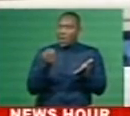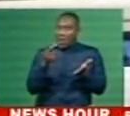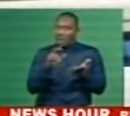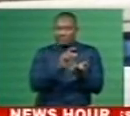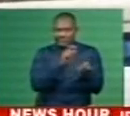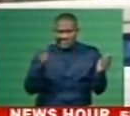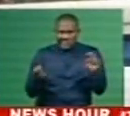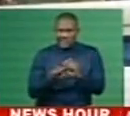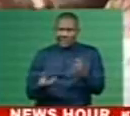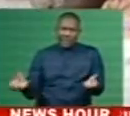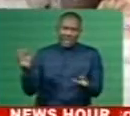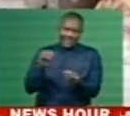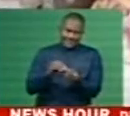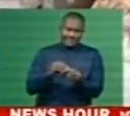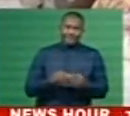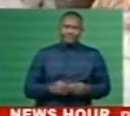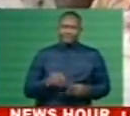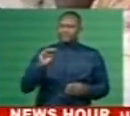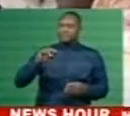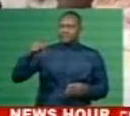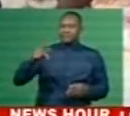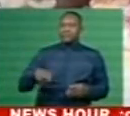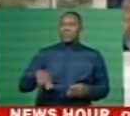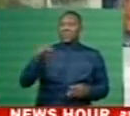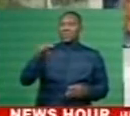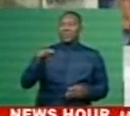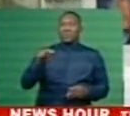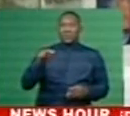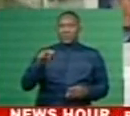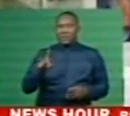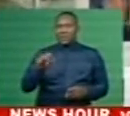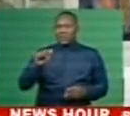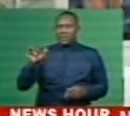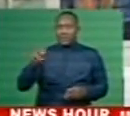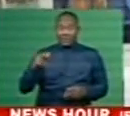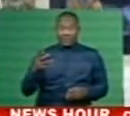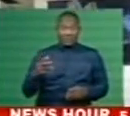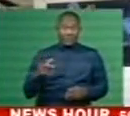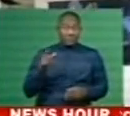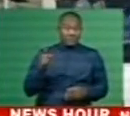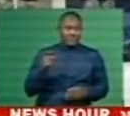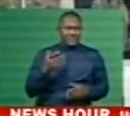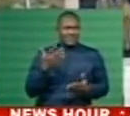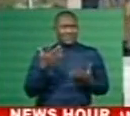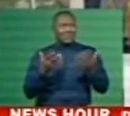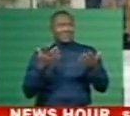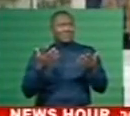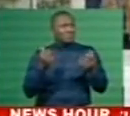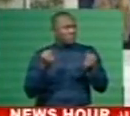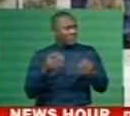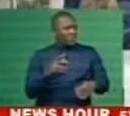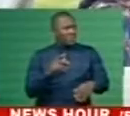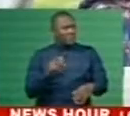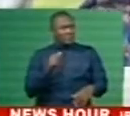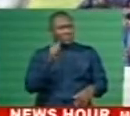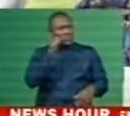that can add to our value. The Member of Parliament for North Dain constituency, Ms. Joycelyn Tete, was worried about the high rate of